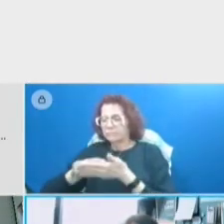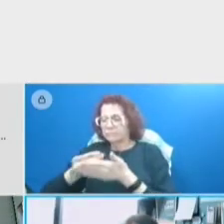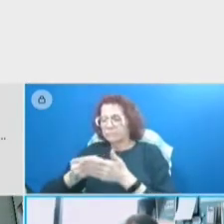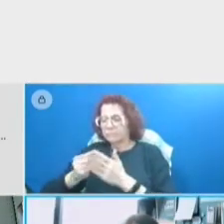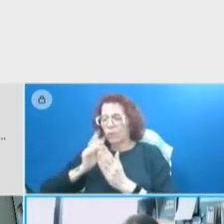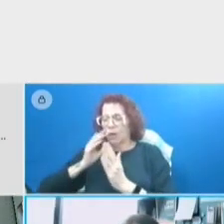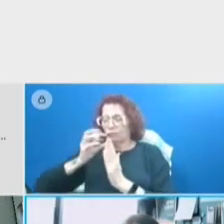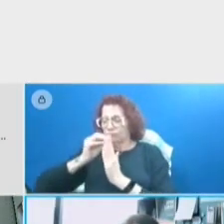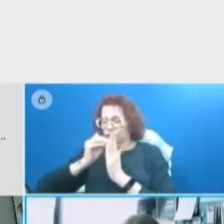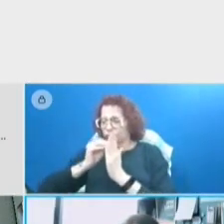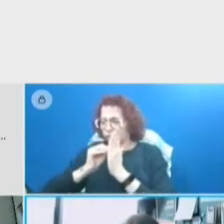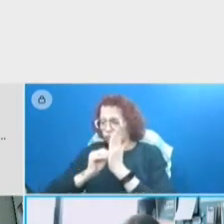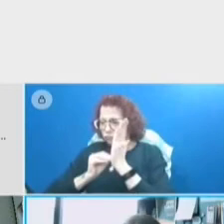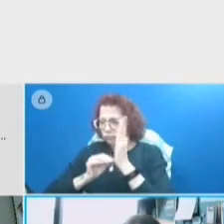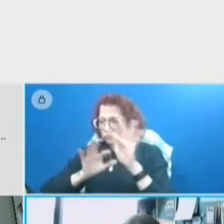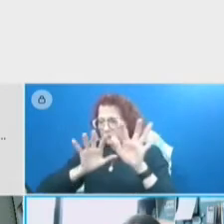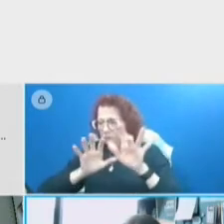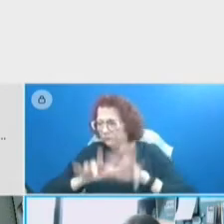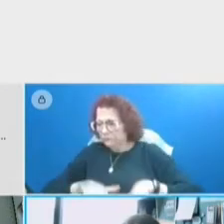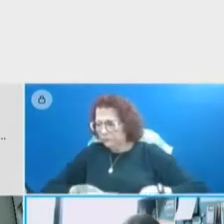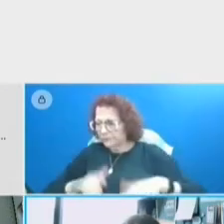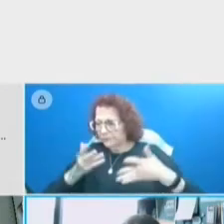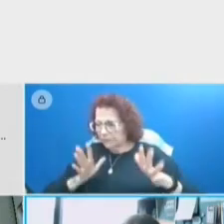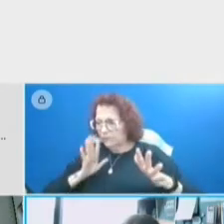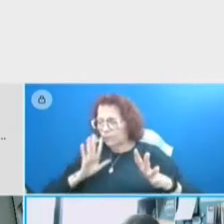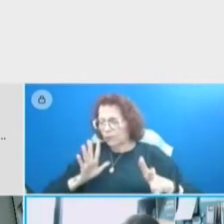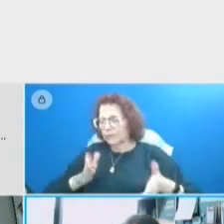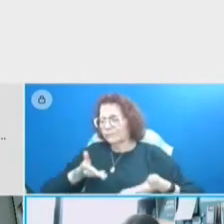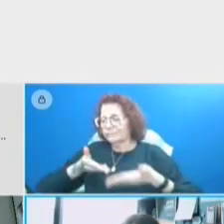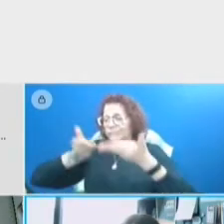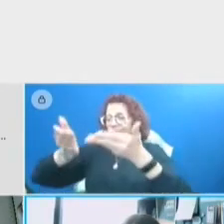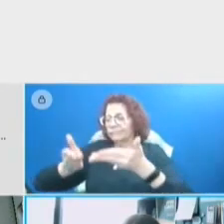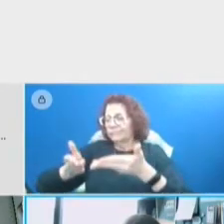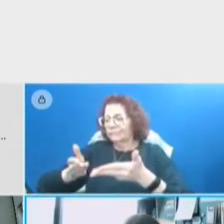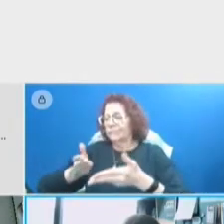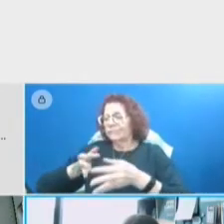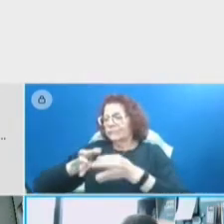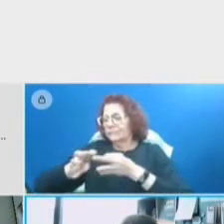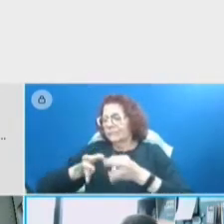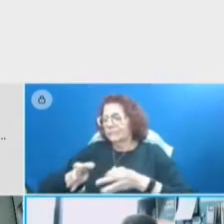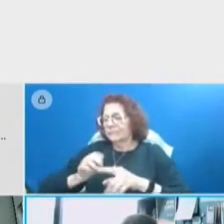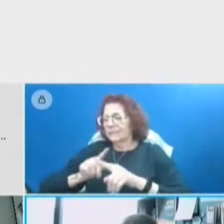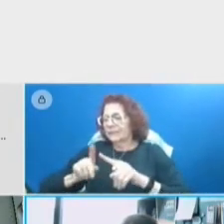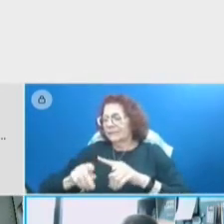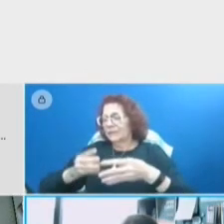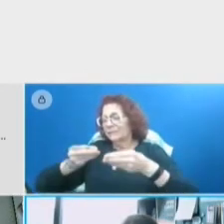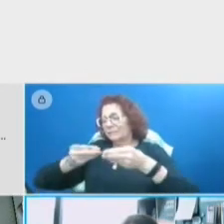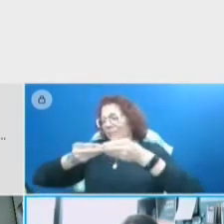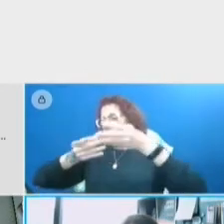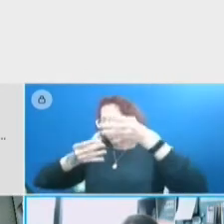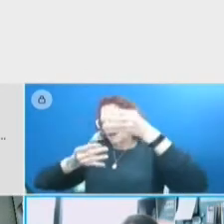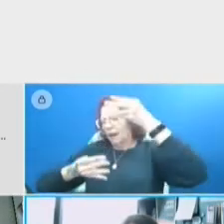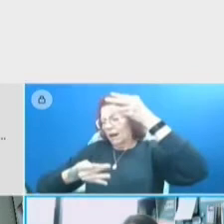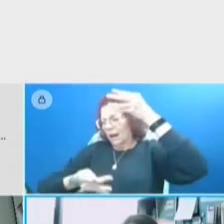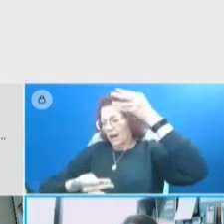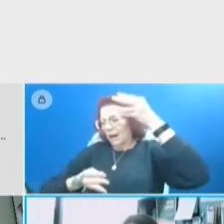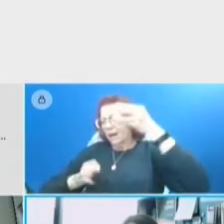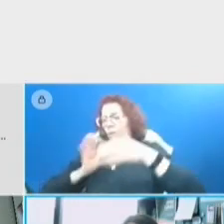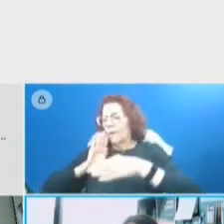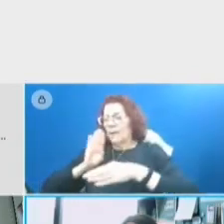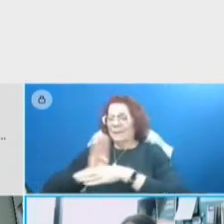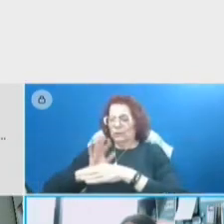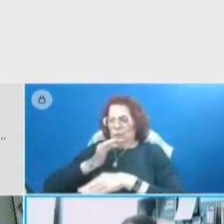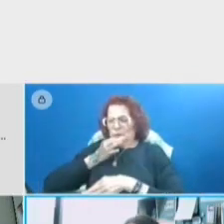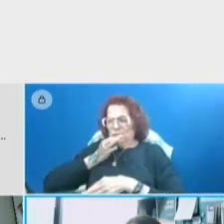Services, and we are drafting narratives, and we'll have those submitted earlier than the deadline.